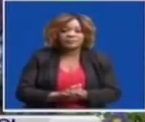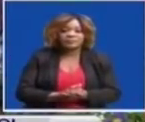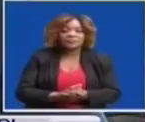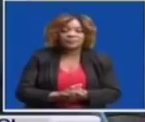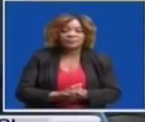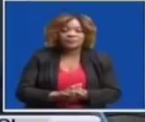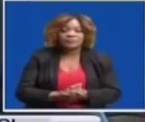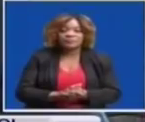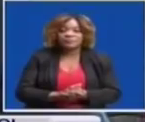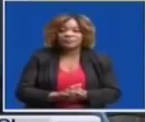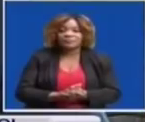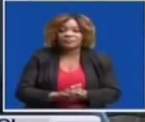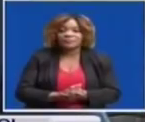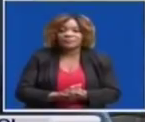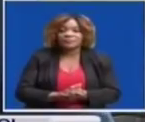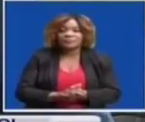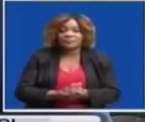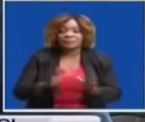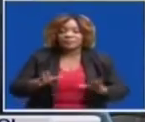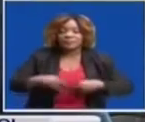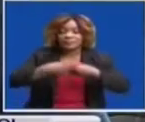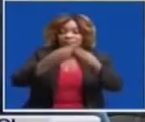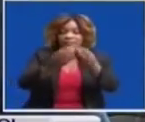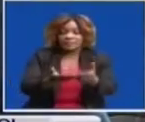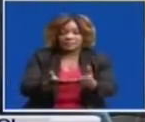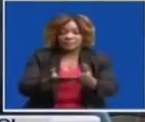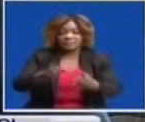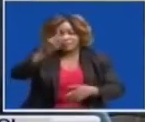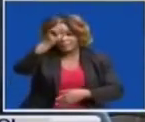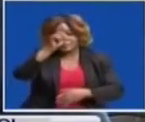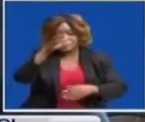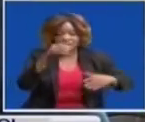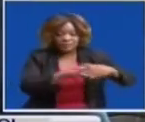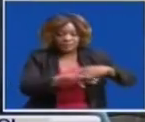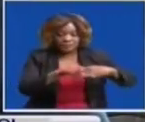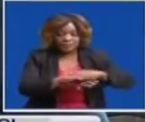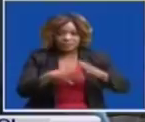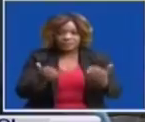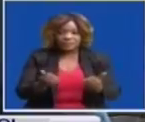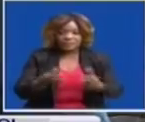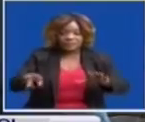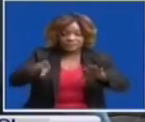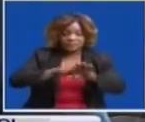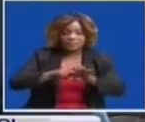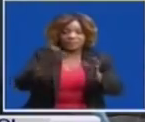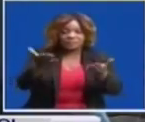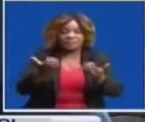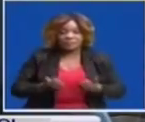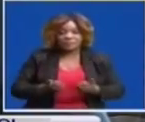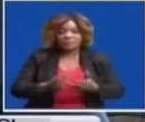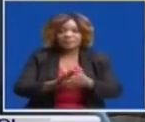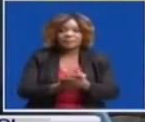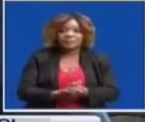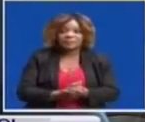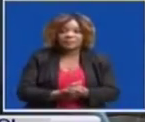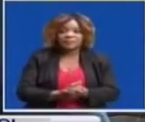security. Providing Egyptian investors who would like to participate with their brothers